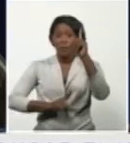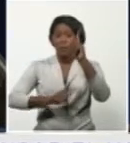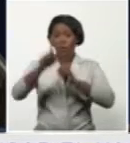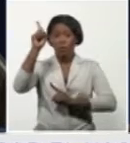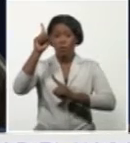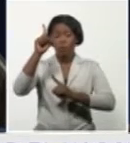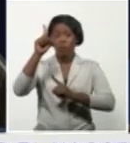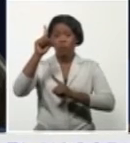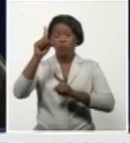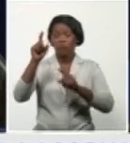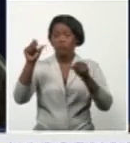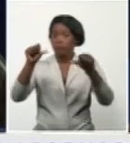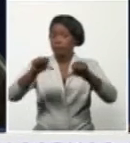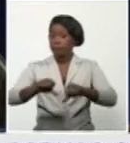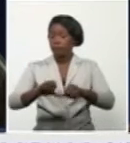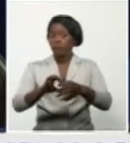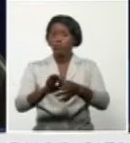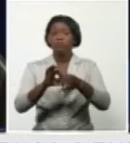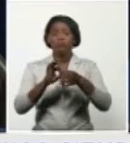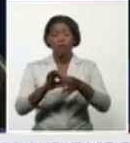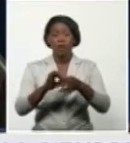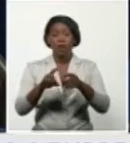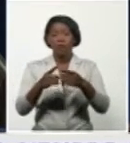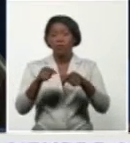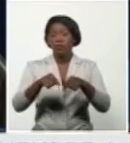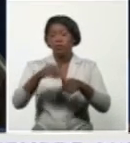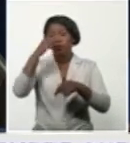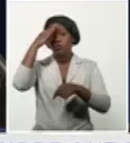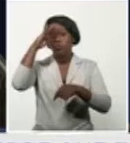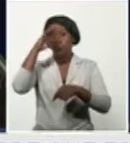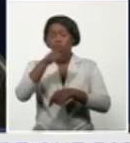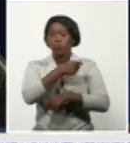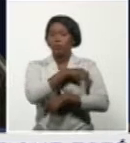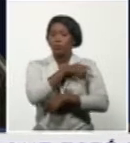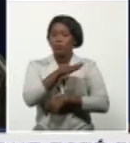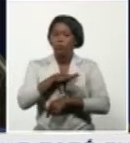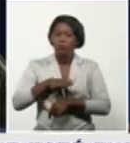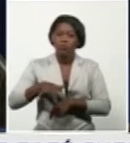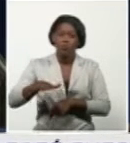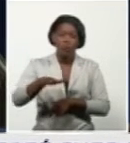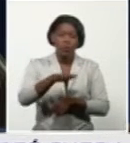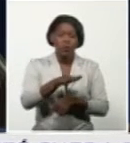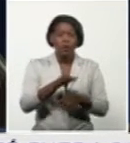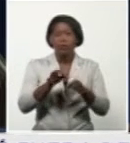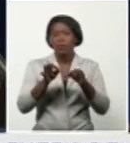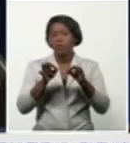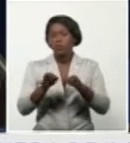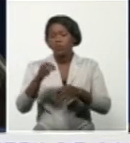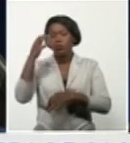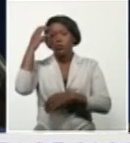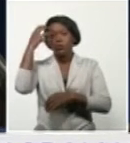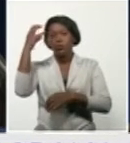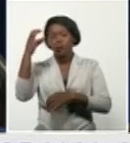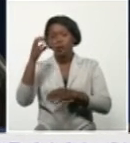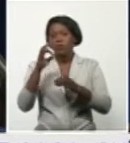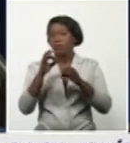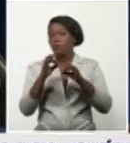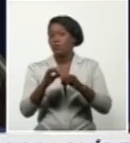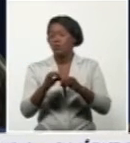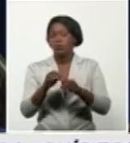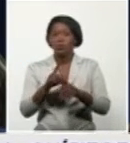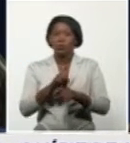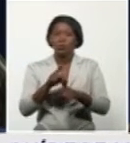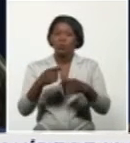to rebounds, and to a complication which our country, our people, our government, and our